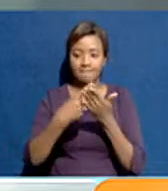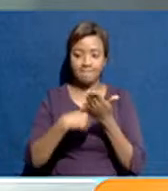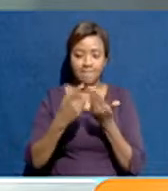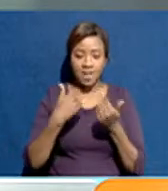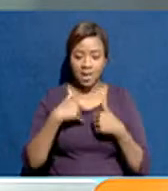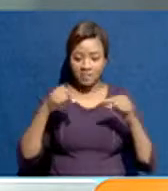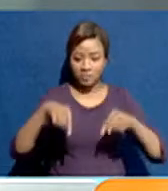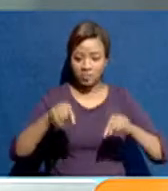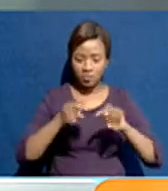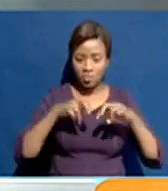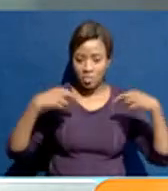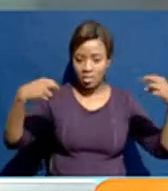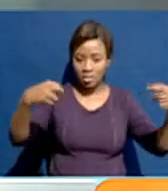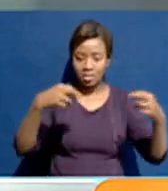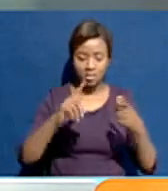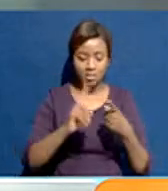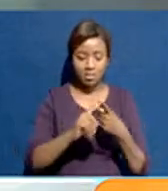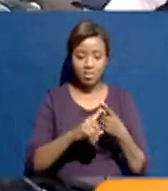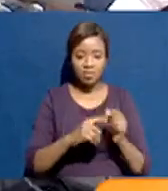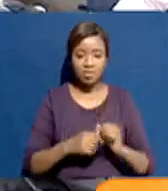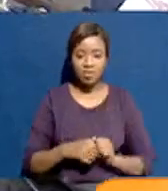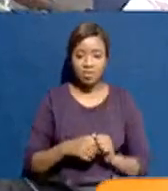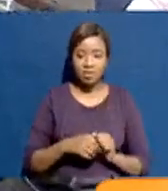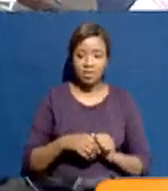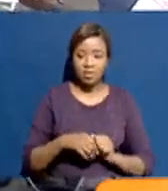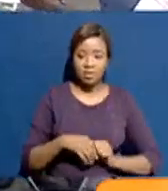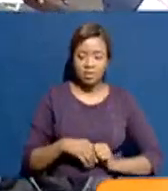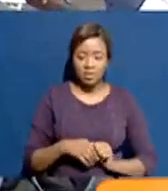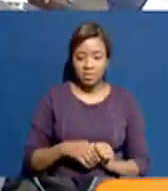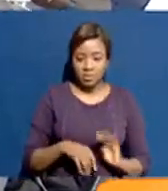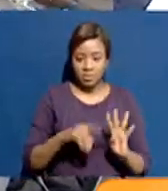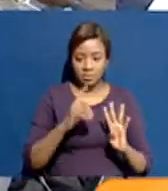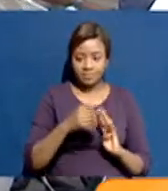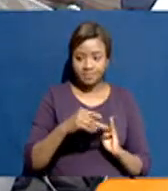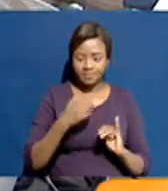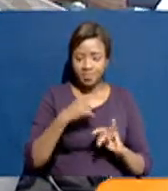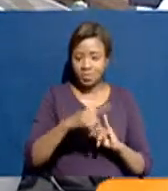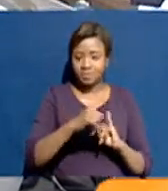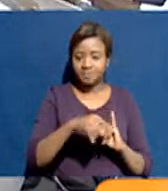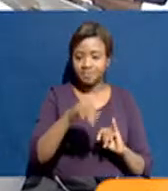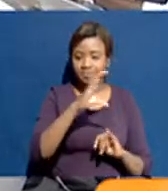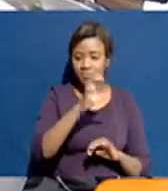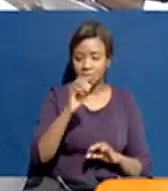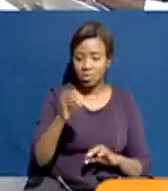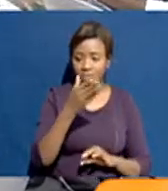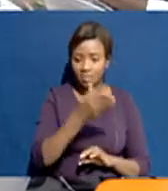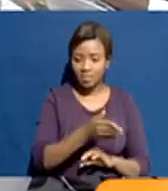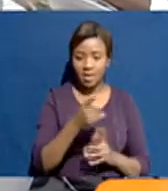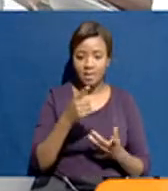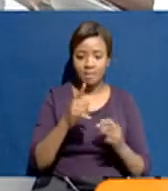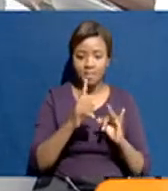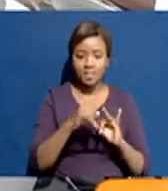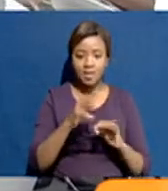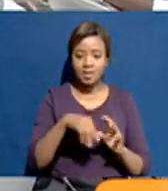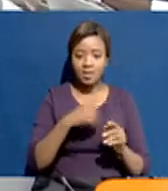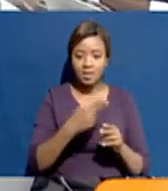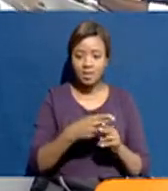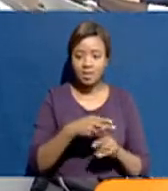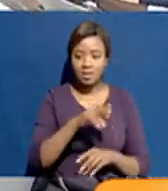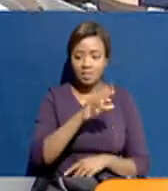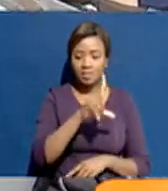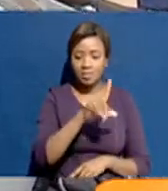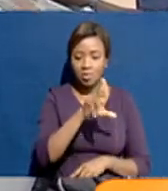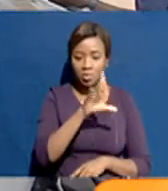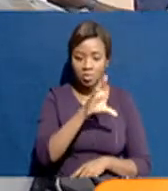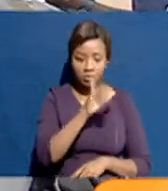Dr. Ruth Laibon-Masha, CEO, National Syndemic Disease Control Council. Thank you so much for making time. Also, we have Lucy Wanjiku-Njenga, Executive